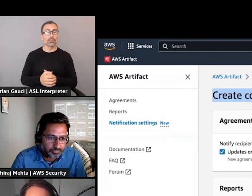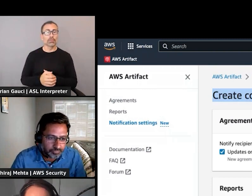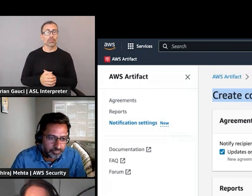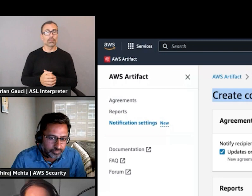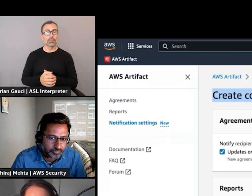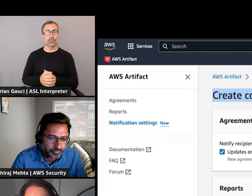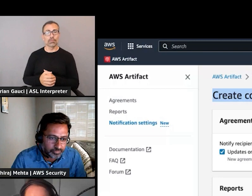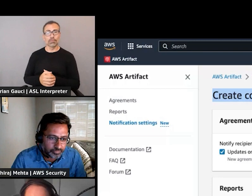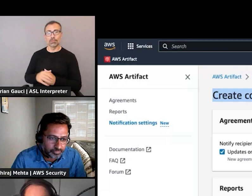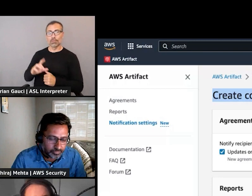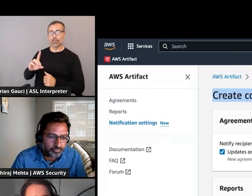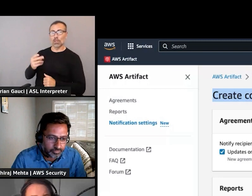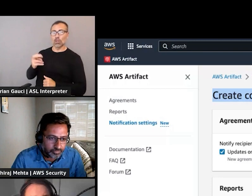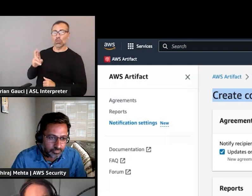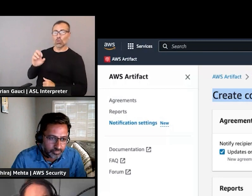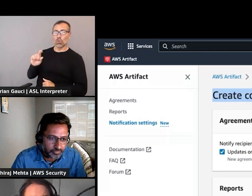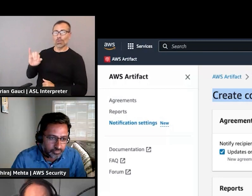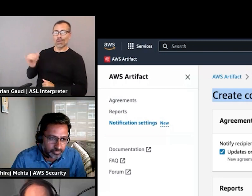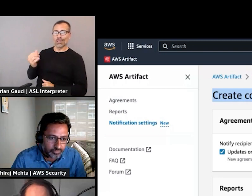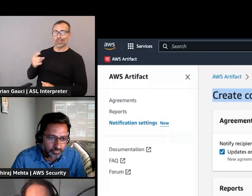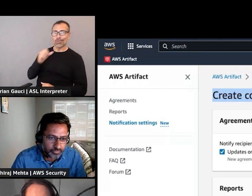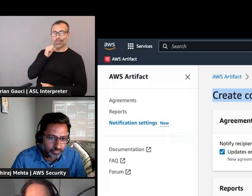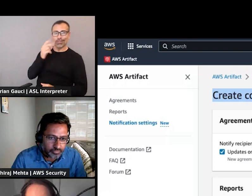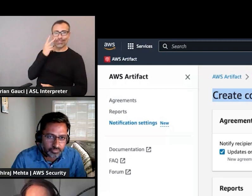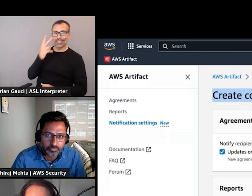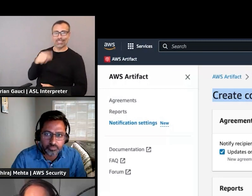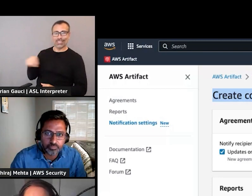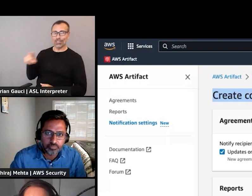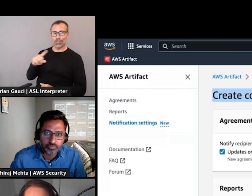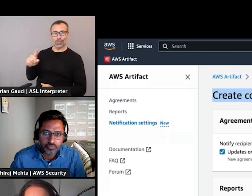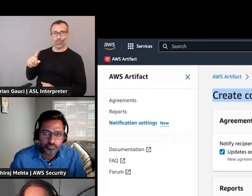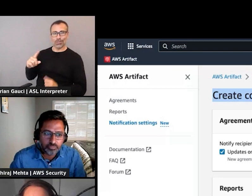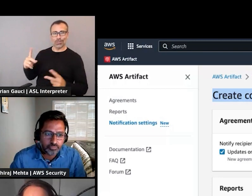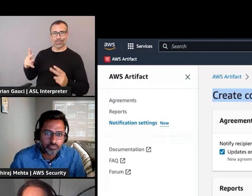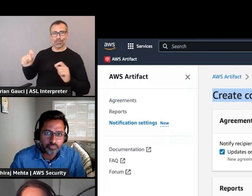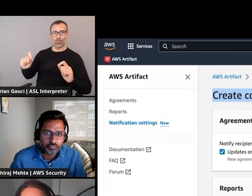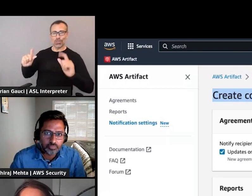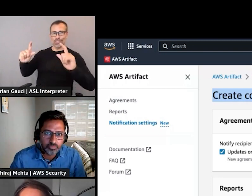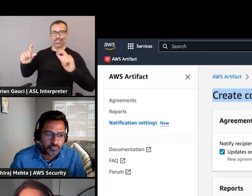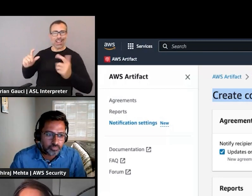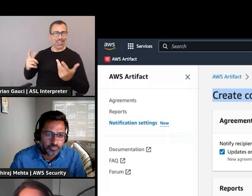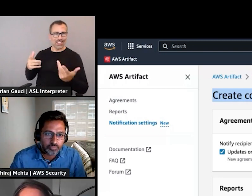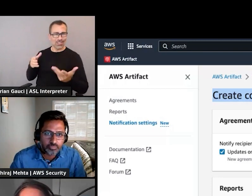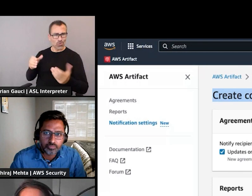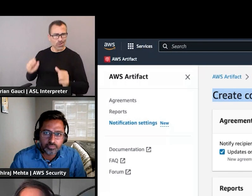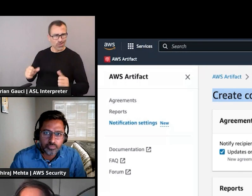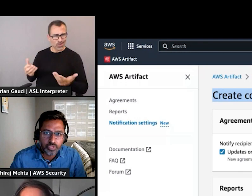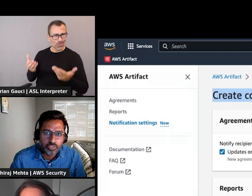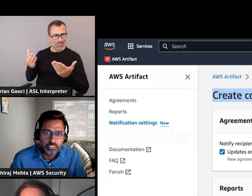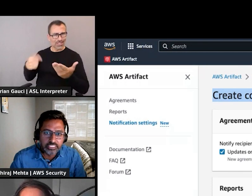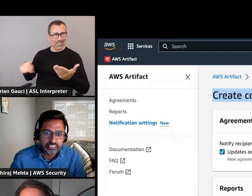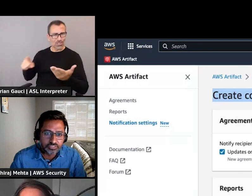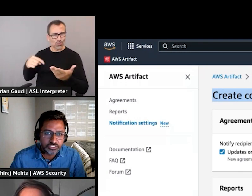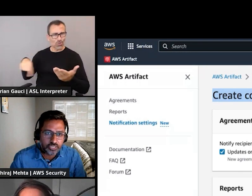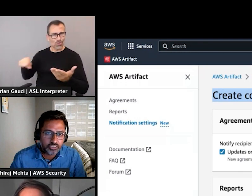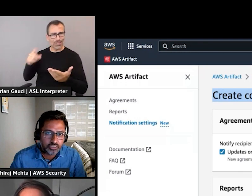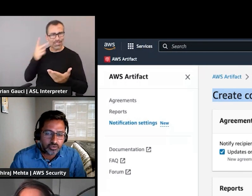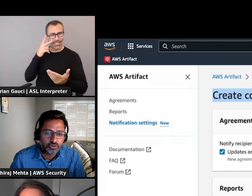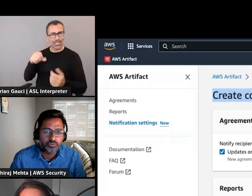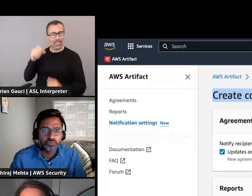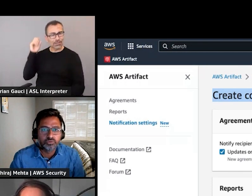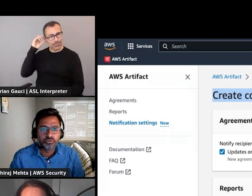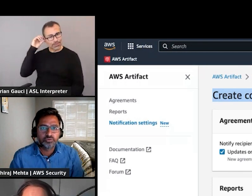note from the chat and on my side too. We don't see that screenshot. Is there a way you can just present that so the viewers can see? this